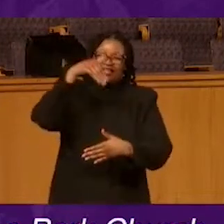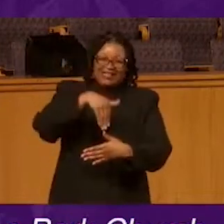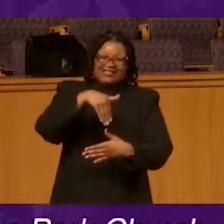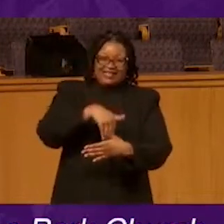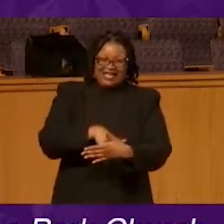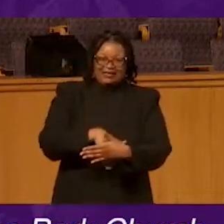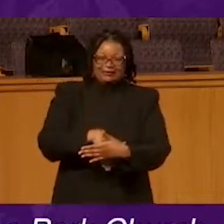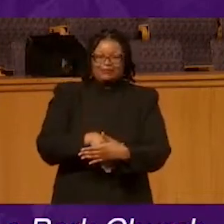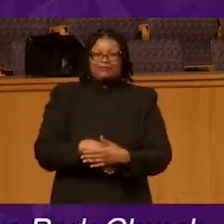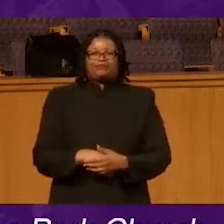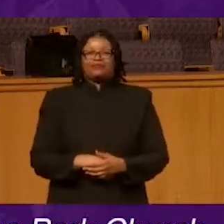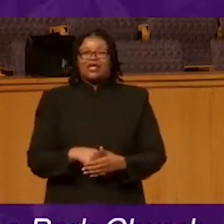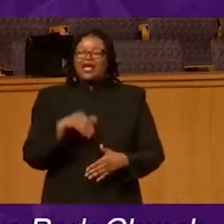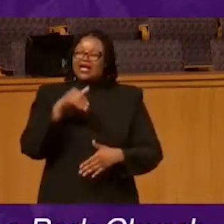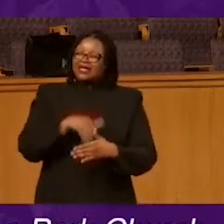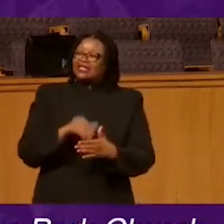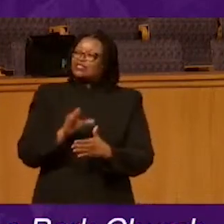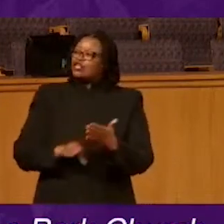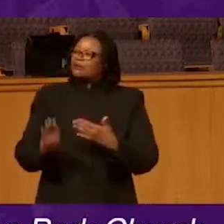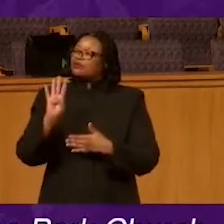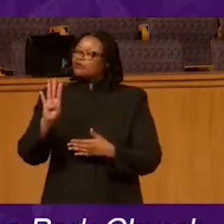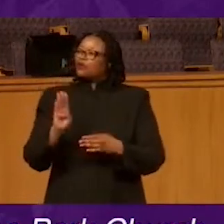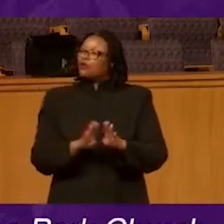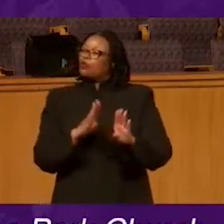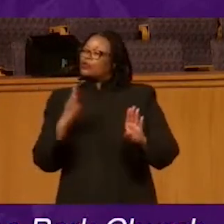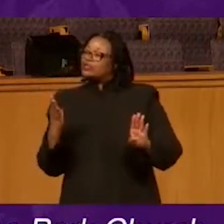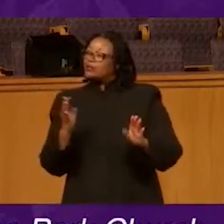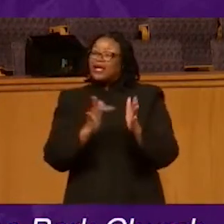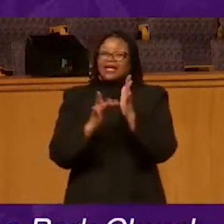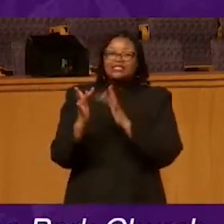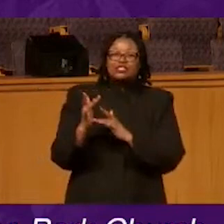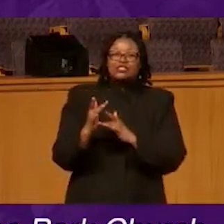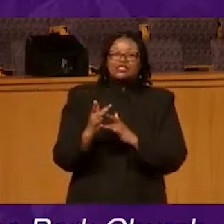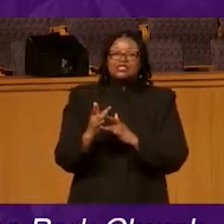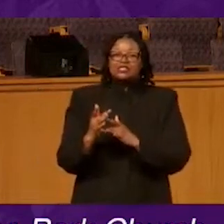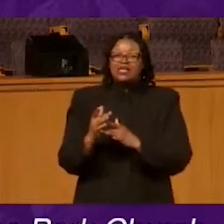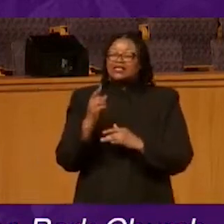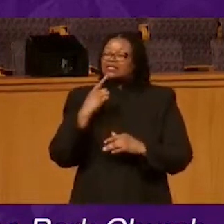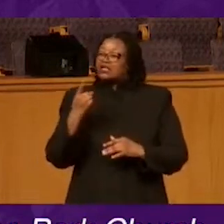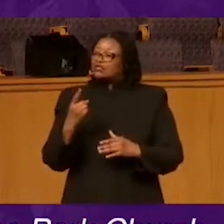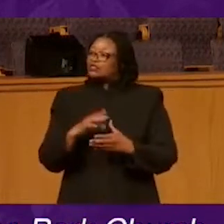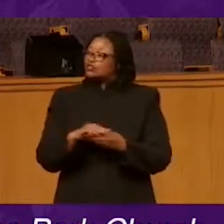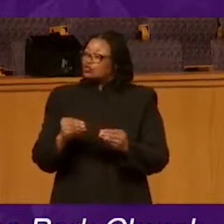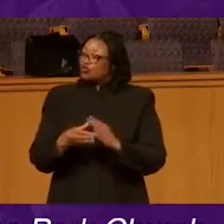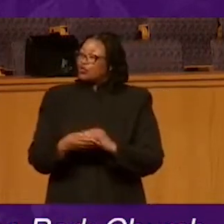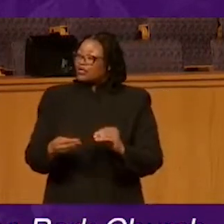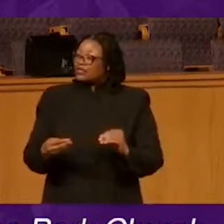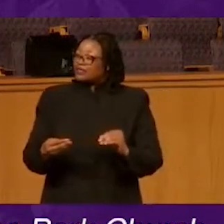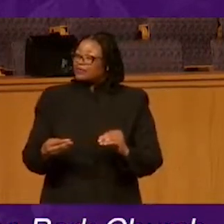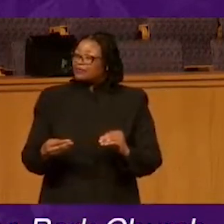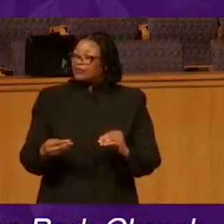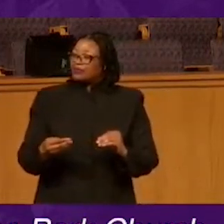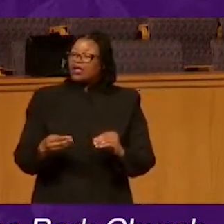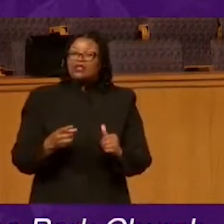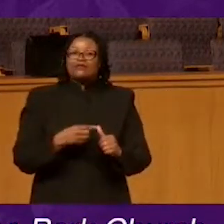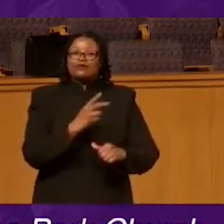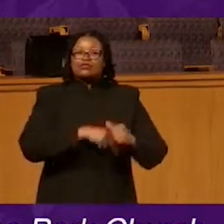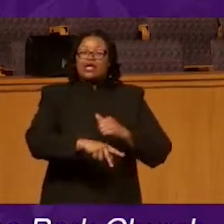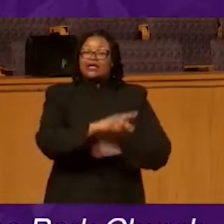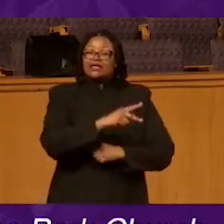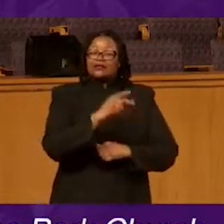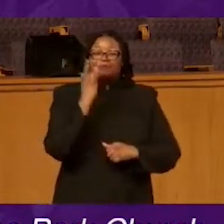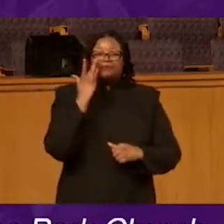inside. And then chapter 4 opens up and Jesus tells parables of the kingdom. And the first parable that Jesus